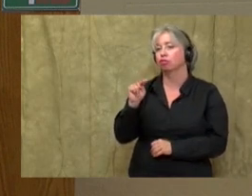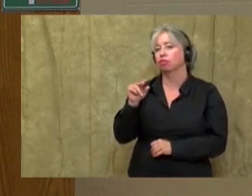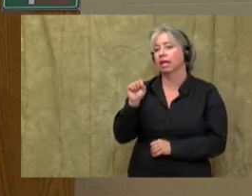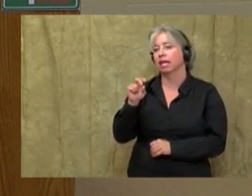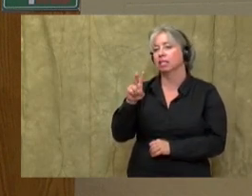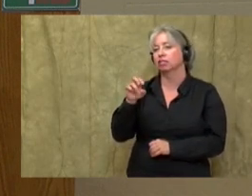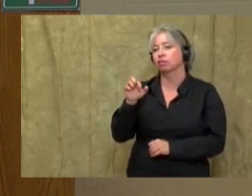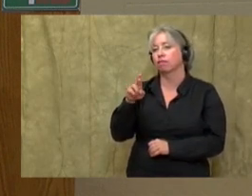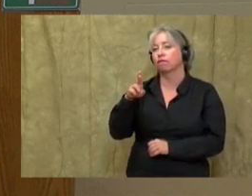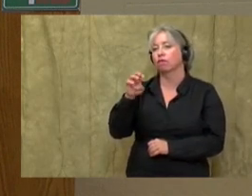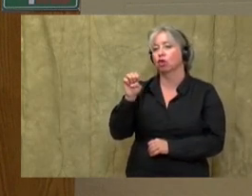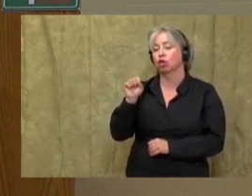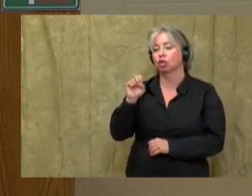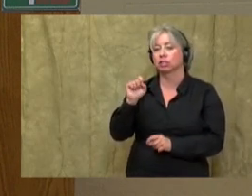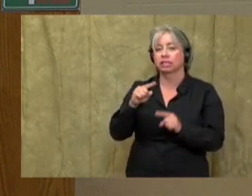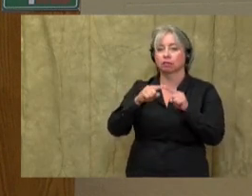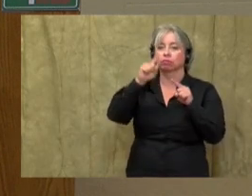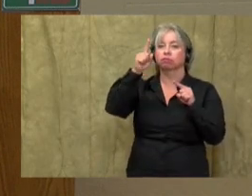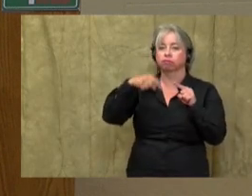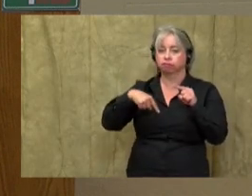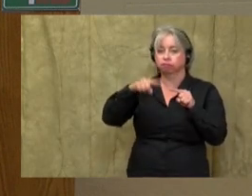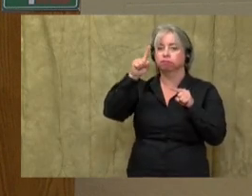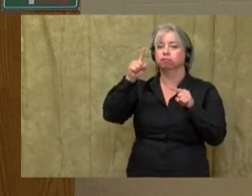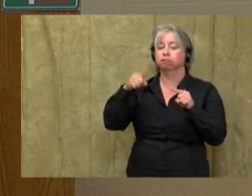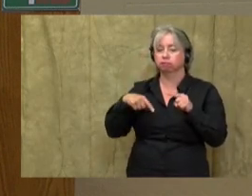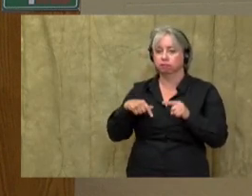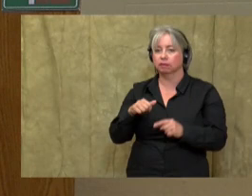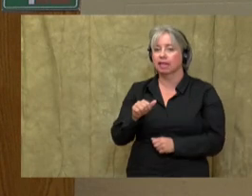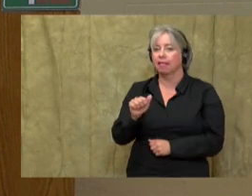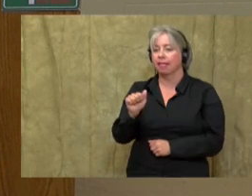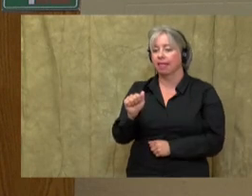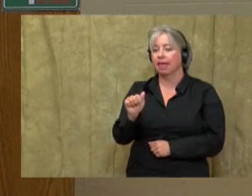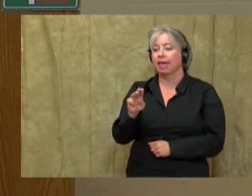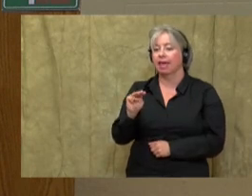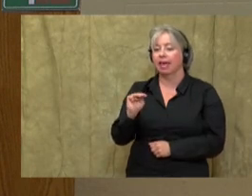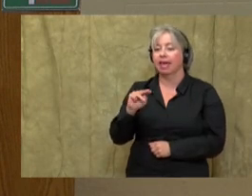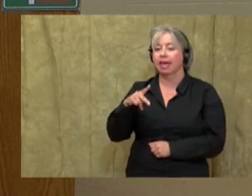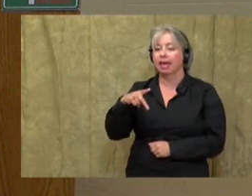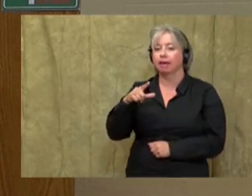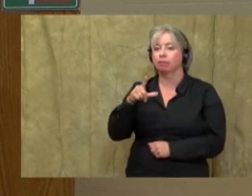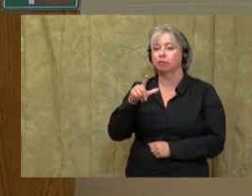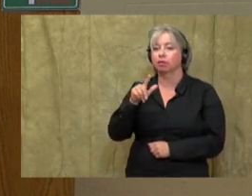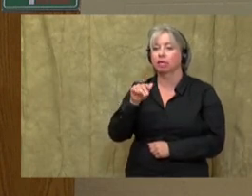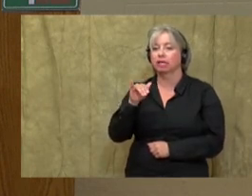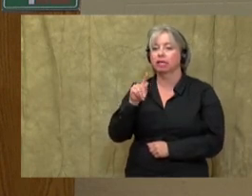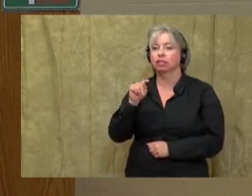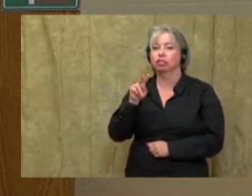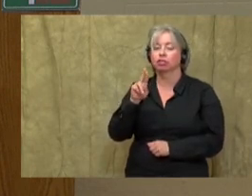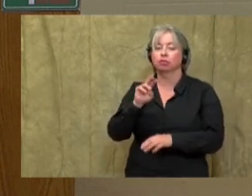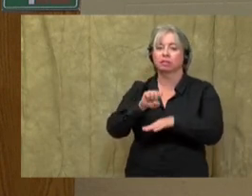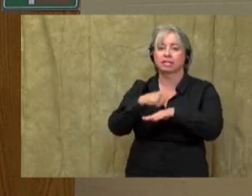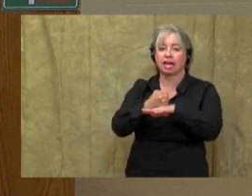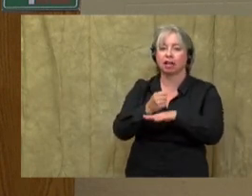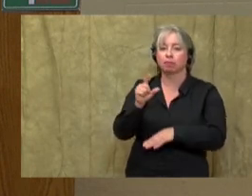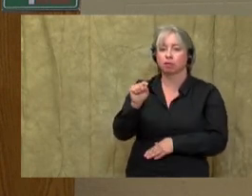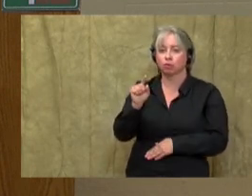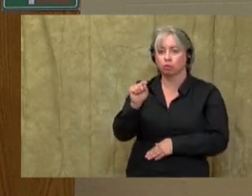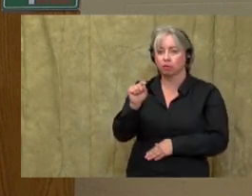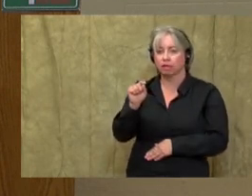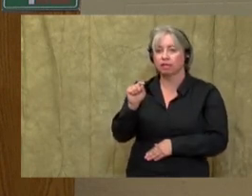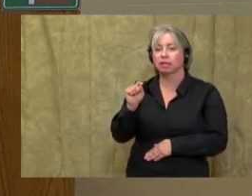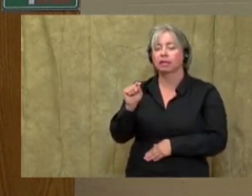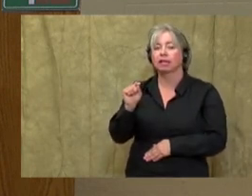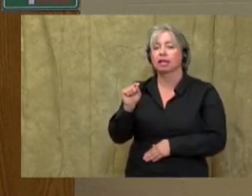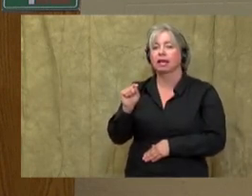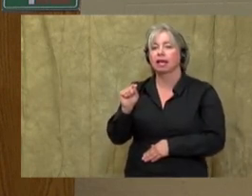my amplitude set at 20 centimeters. This is going to be important in a minute. And I have the frequency set at 0.75